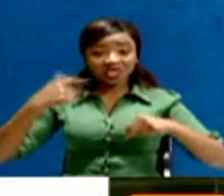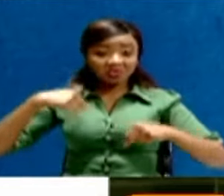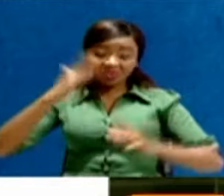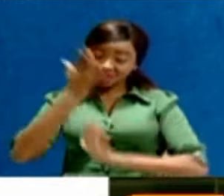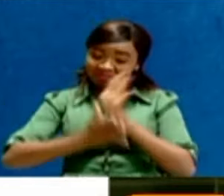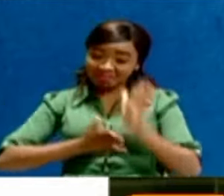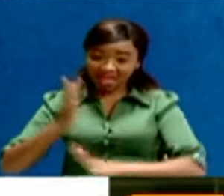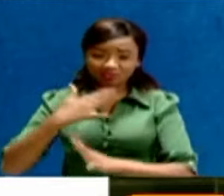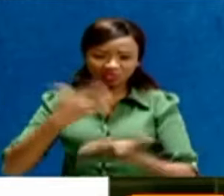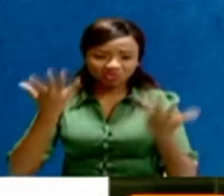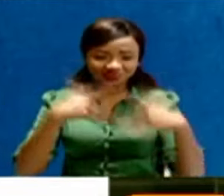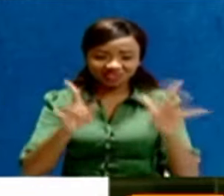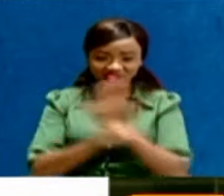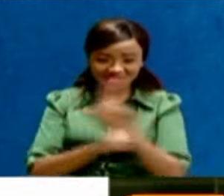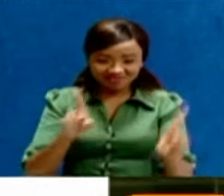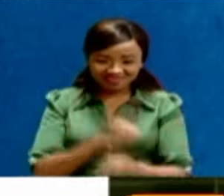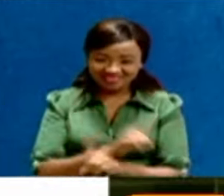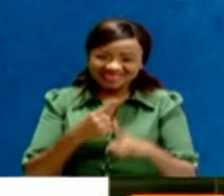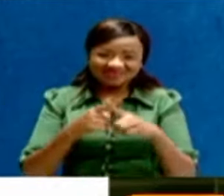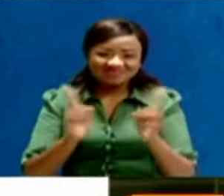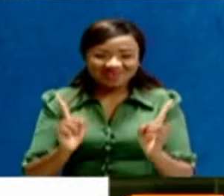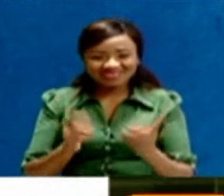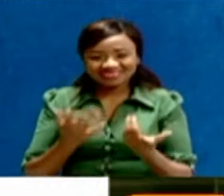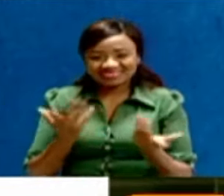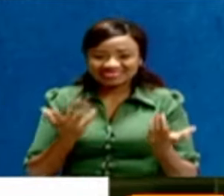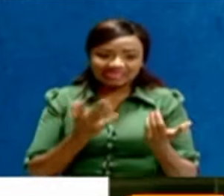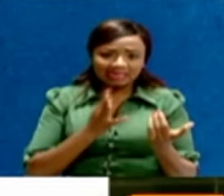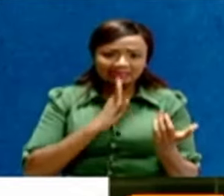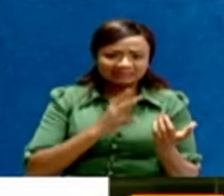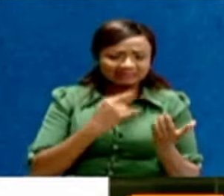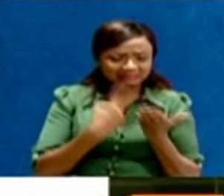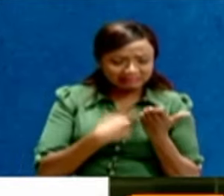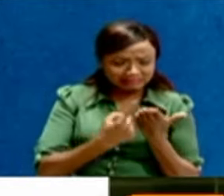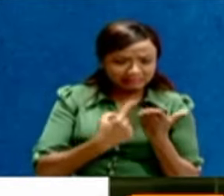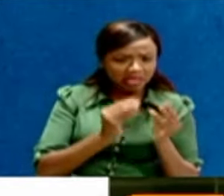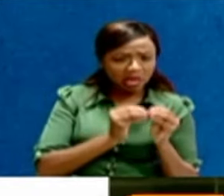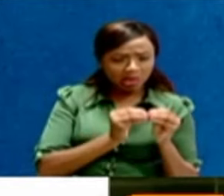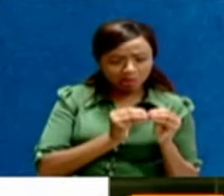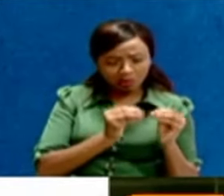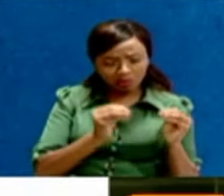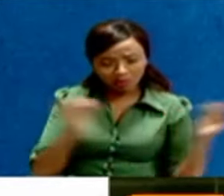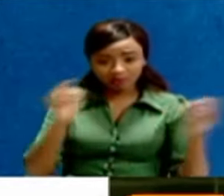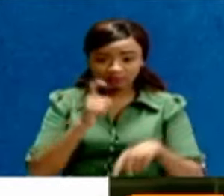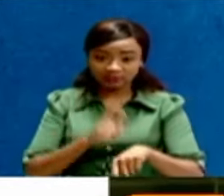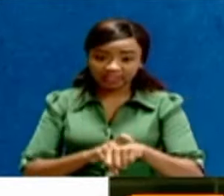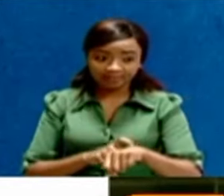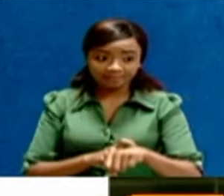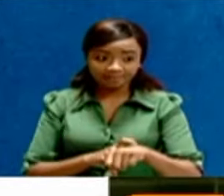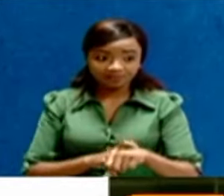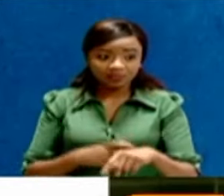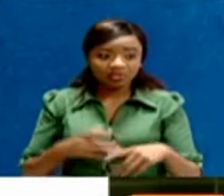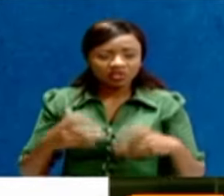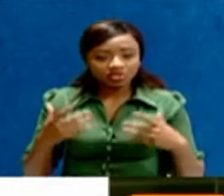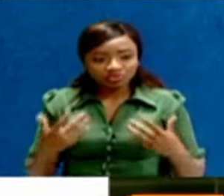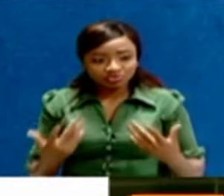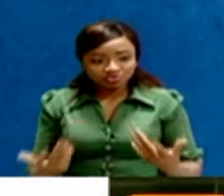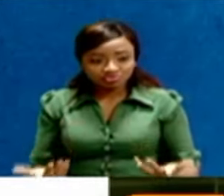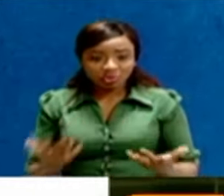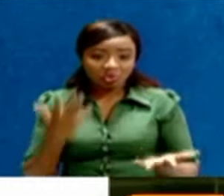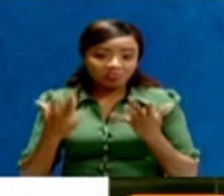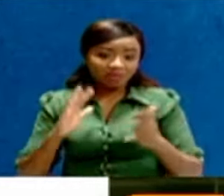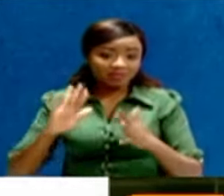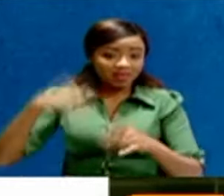ready not for the matter took a very long time to be discussed and debated. And therefore,